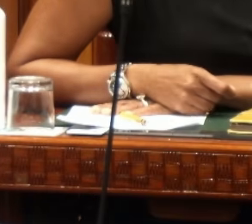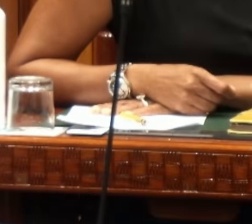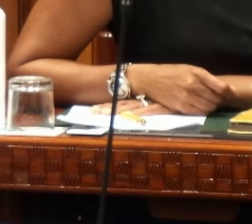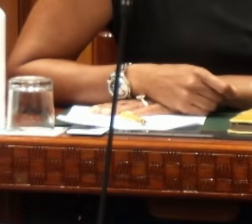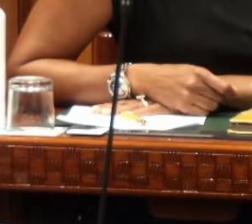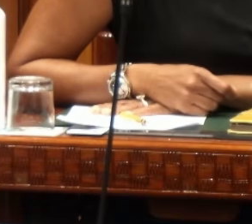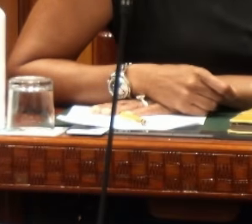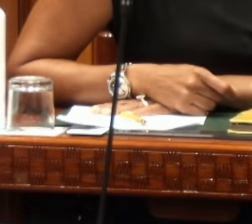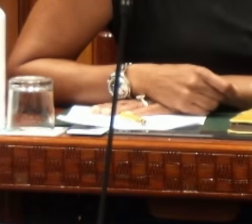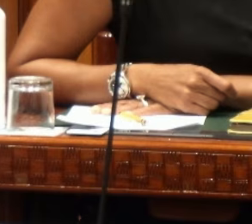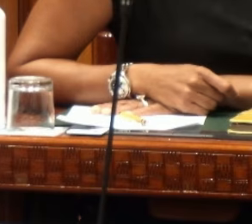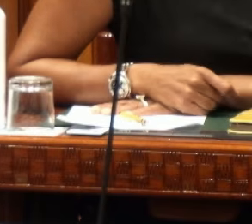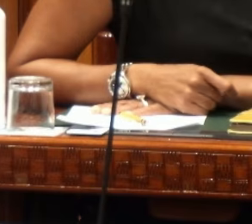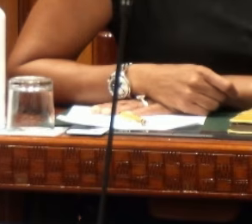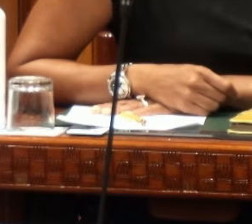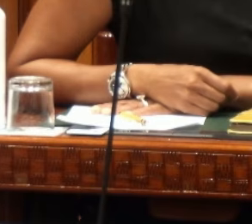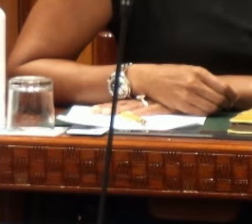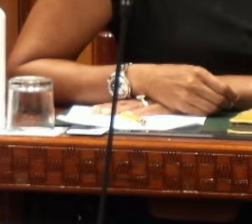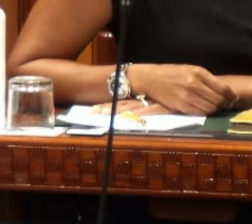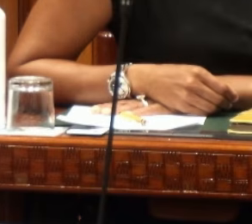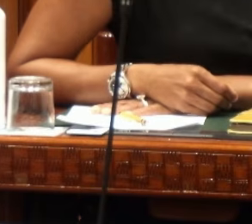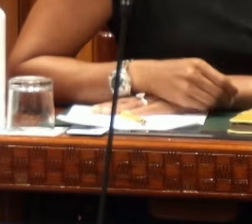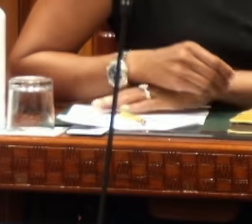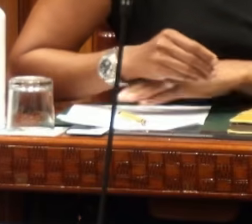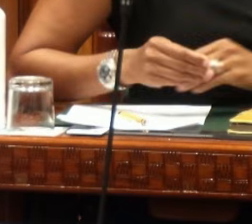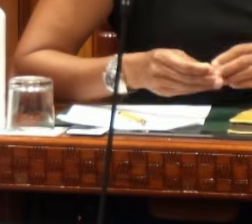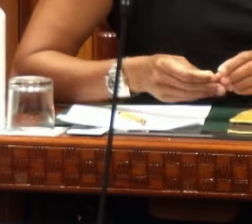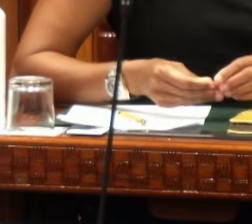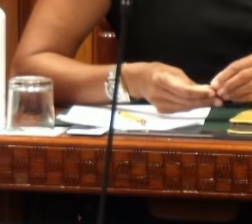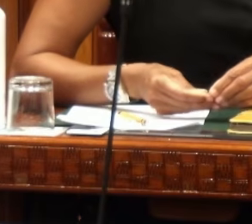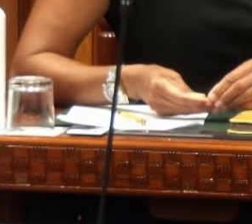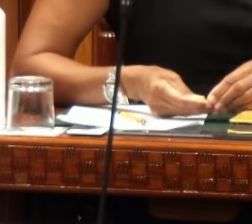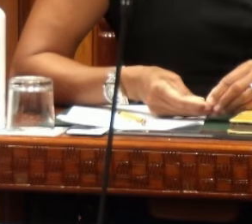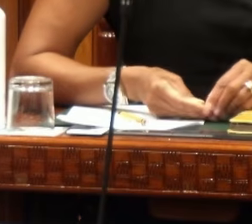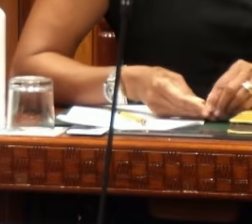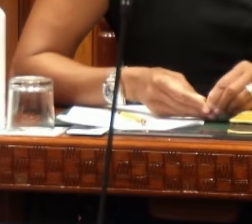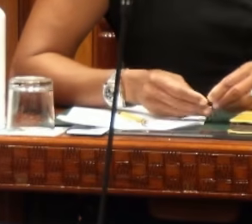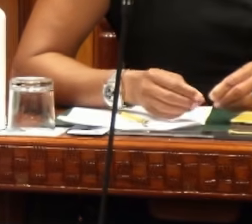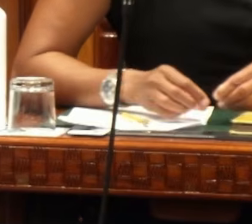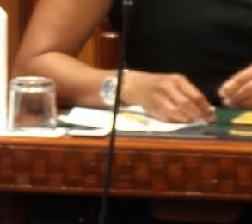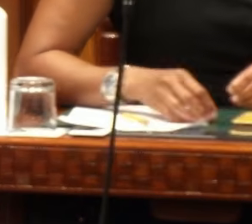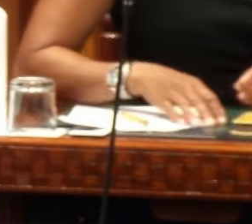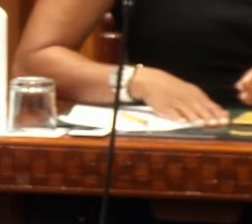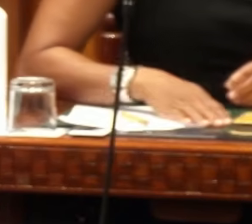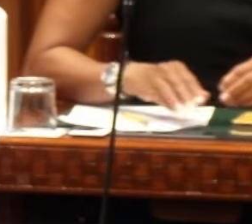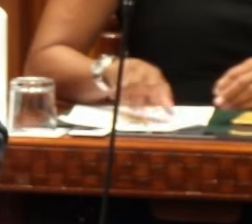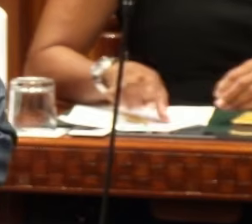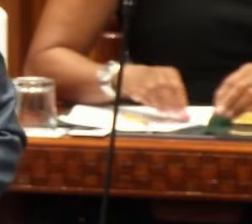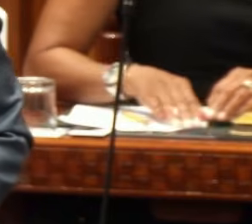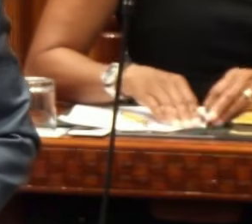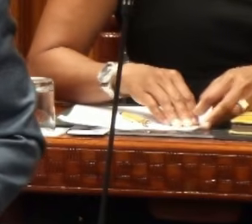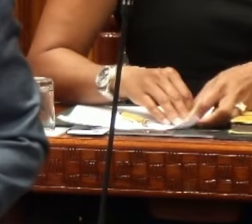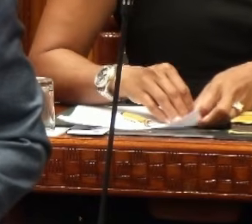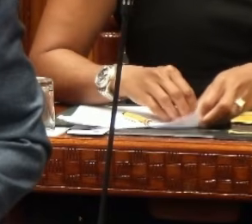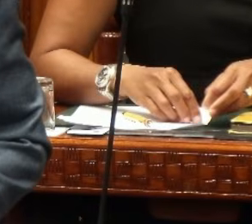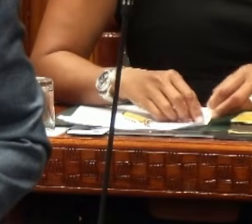clear. We are investing in smart, coordinated border protection that delivers results. This year, FRC has established